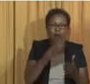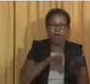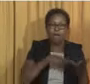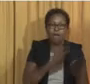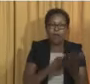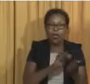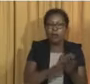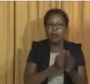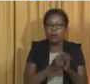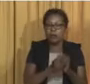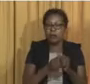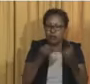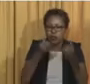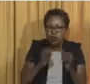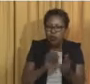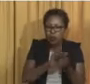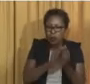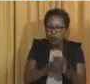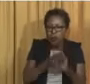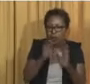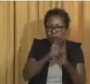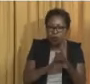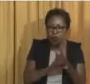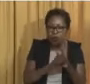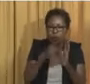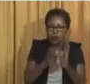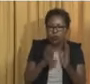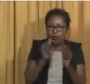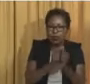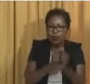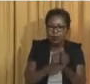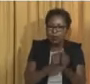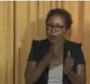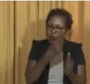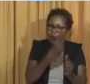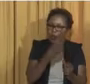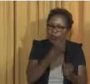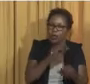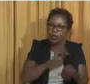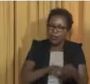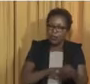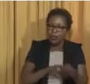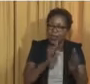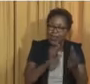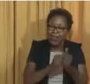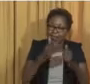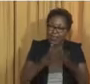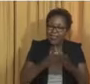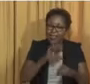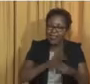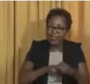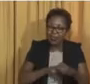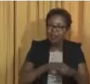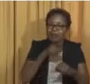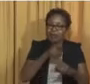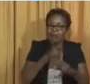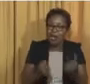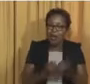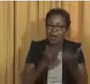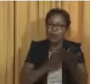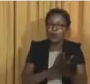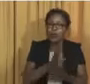2010 Constitution during the first decade of its operation. 19 of these were through the parliamentary initiative and